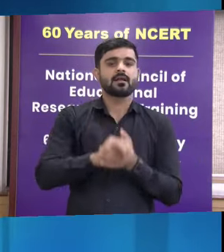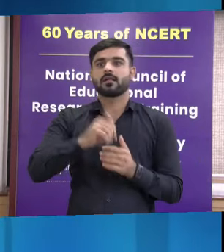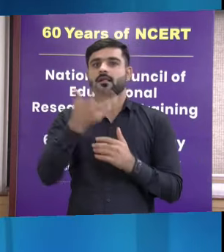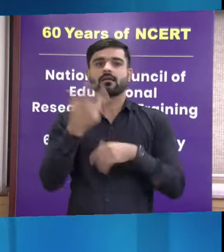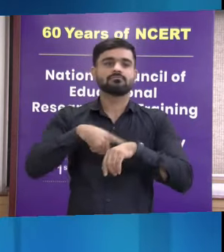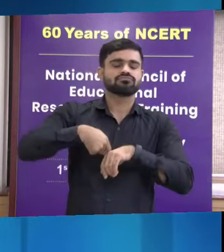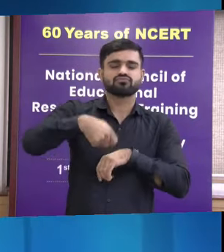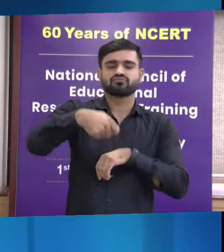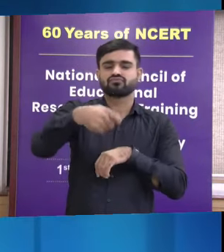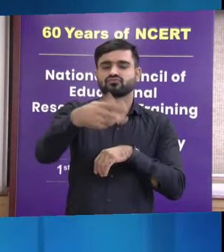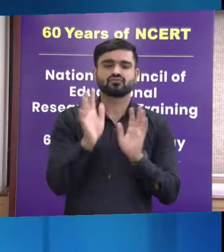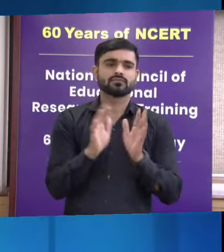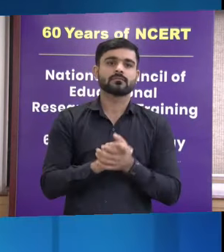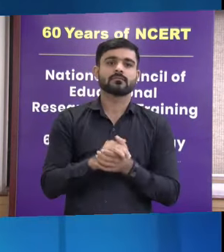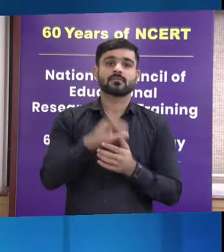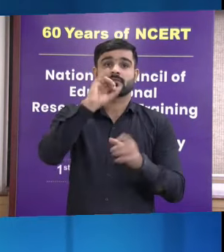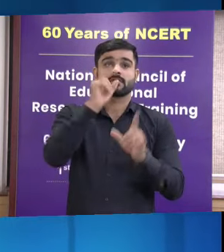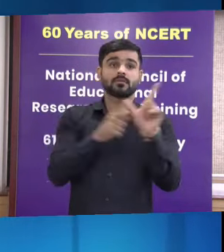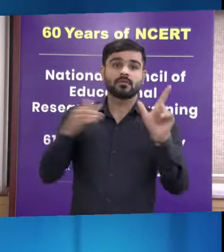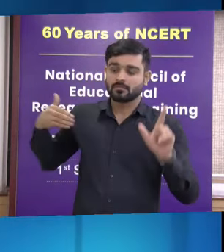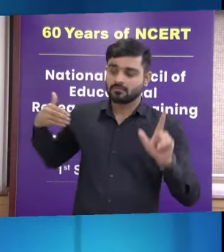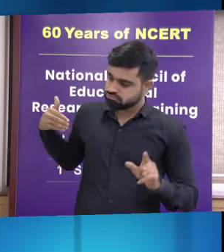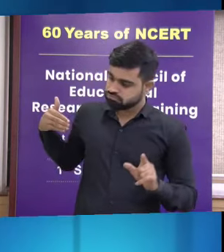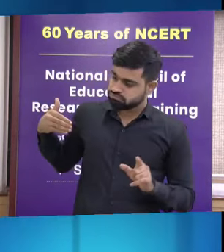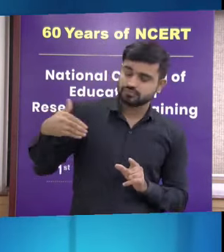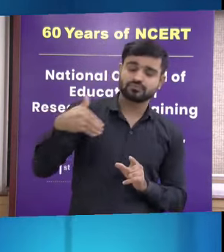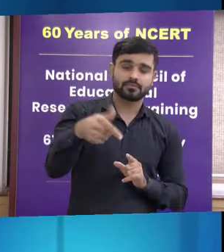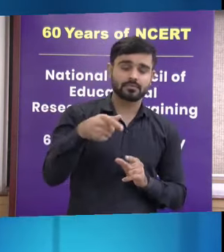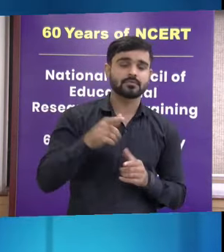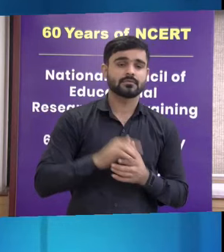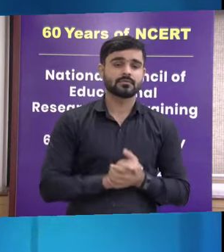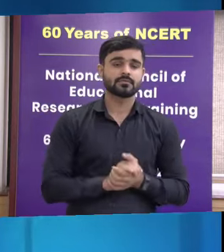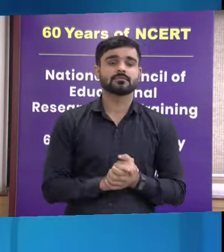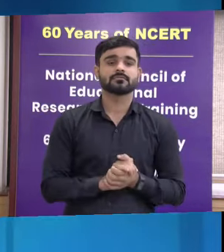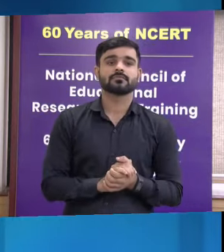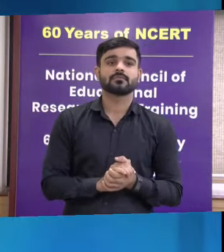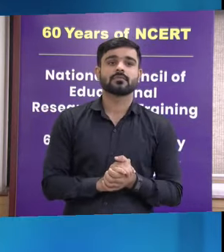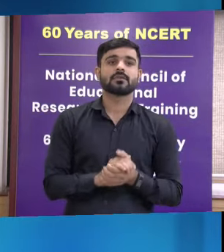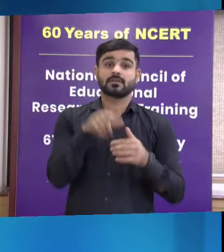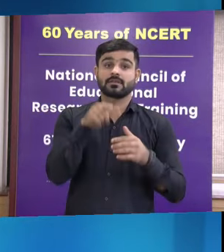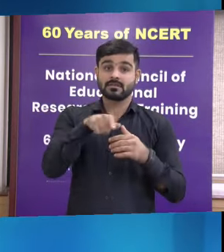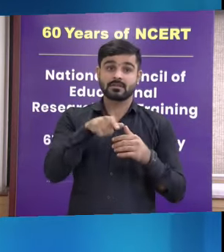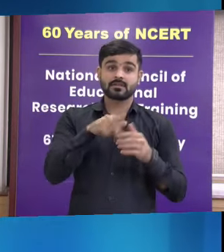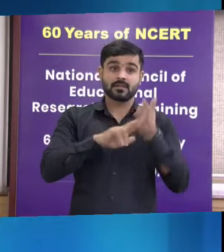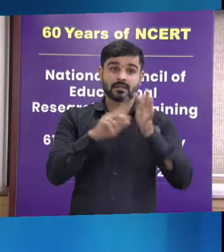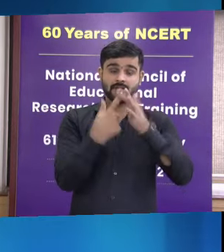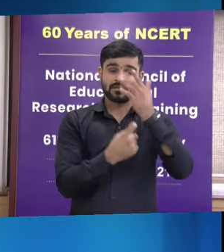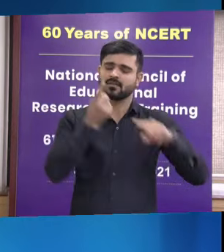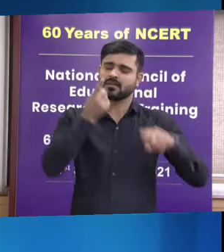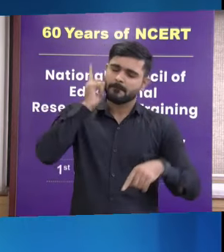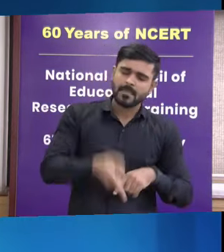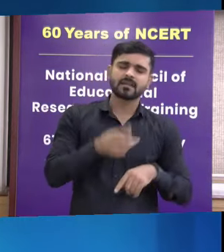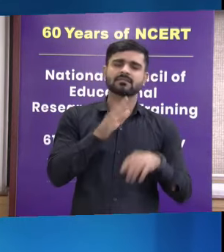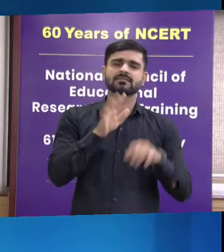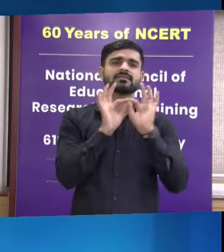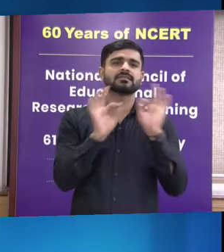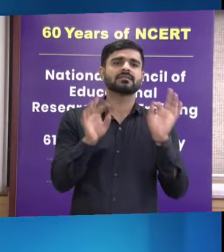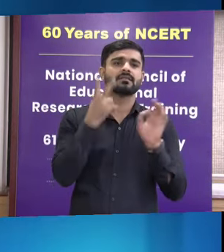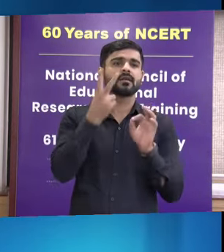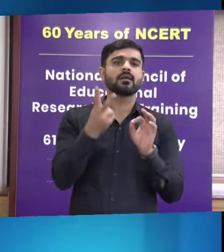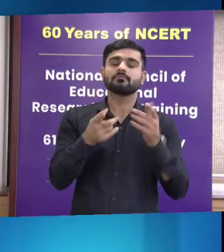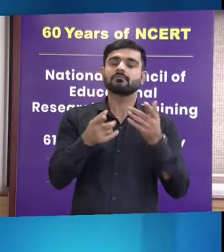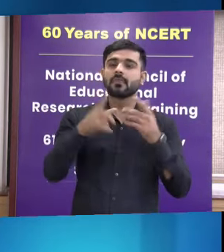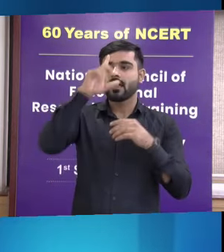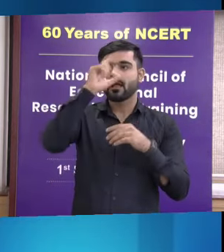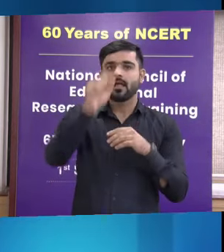road ahead. 60 years in all these years, the organization has indeed gained